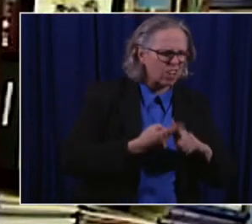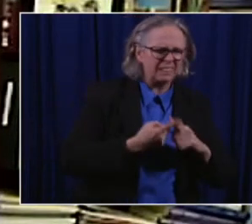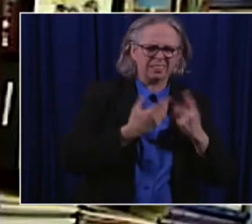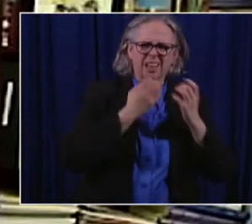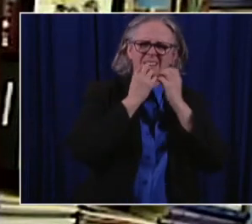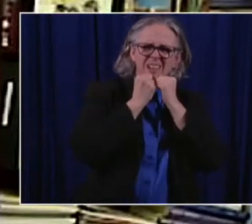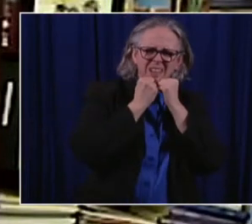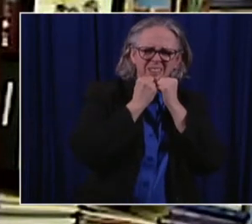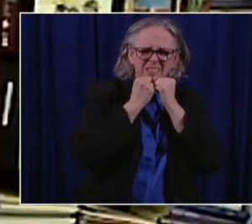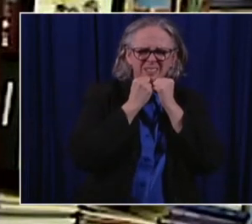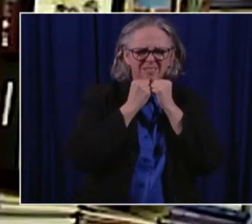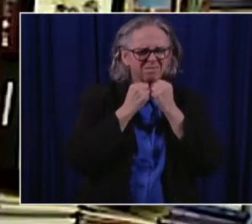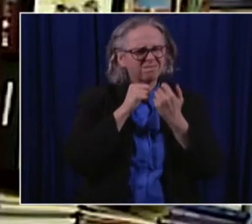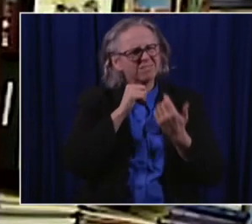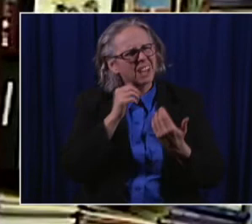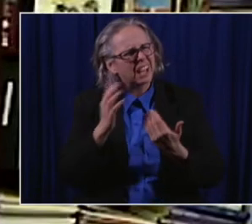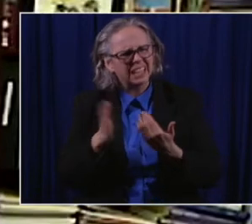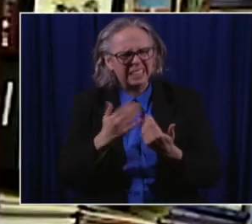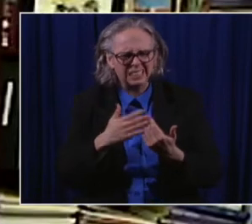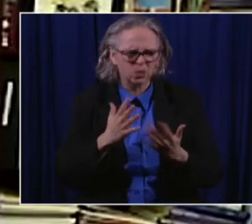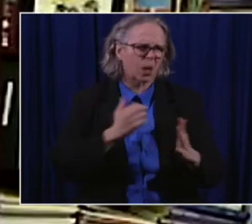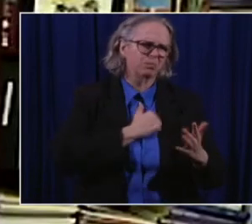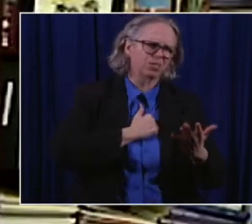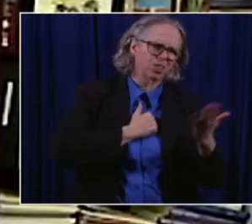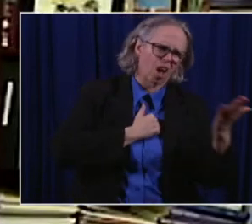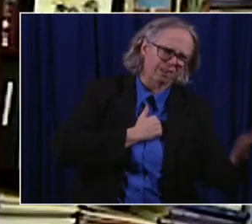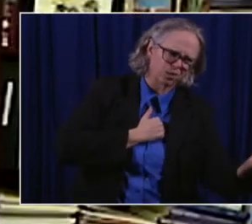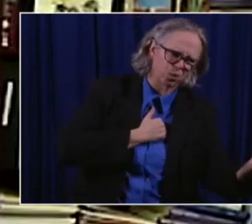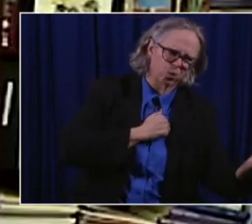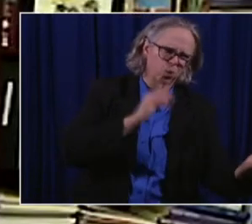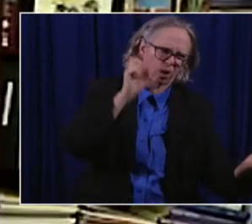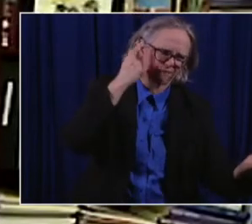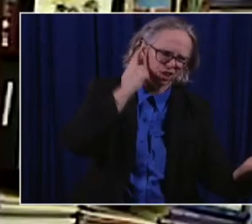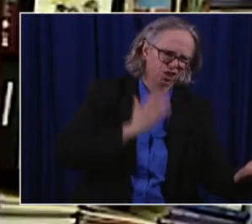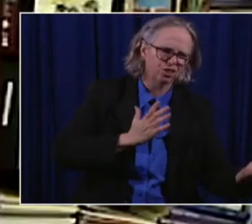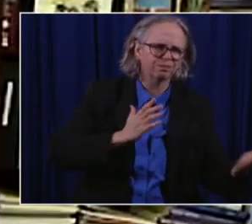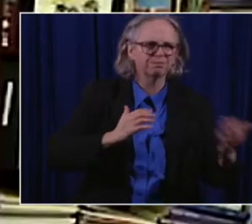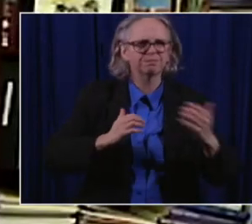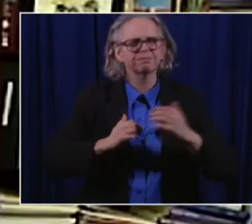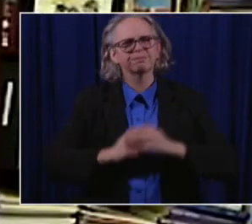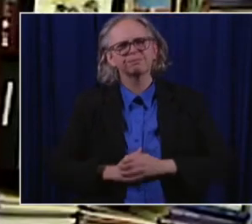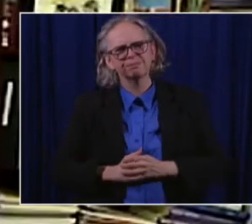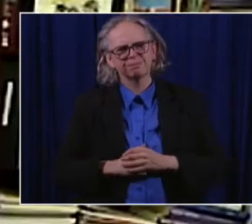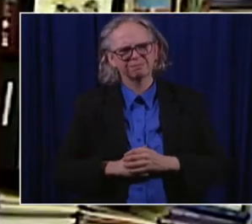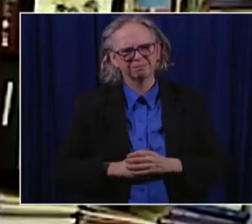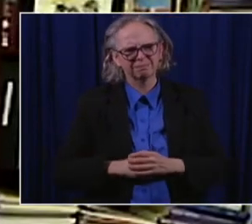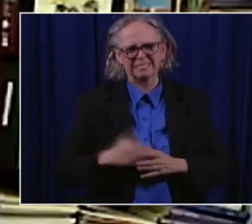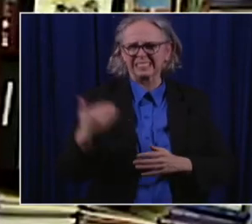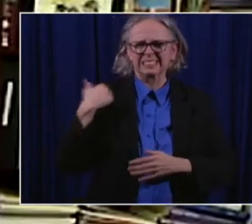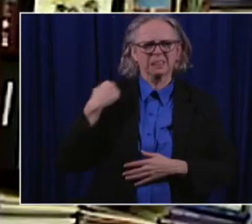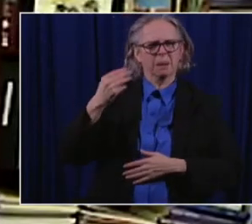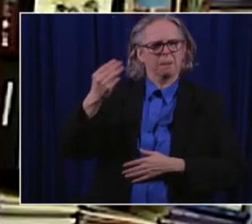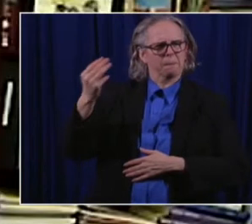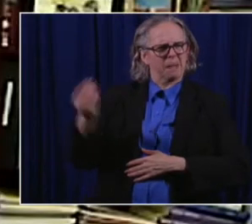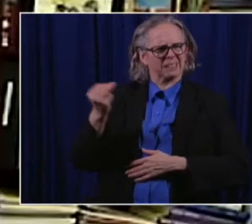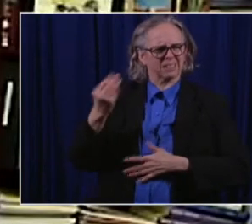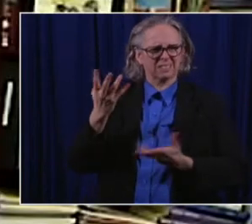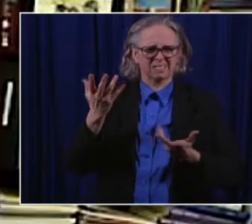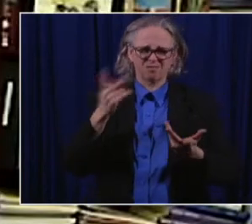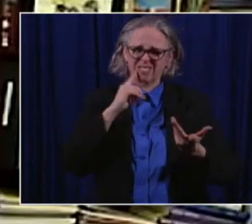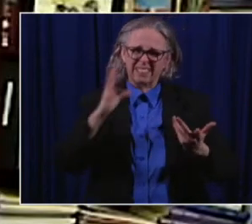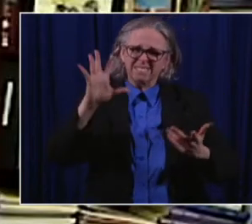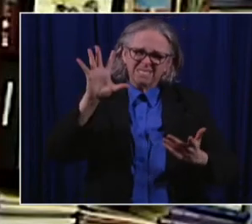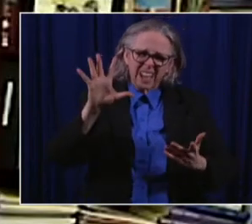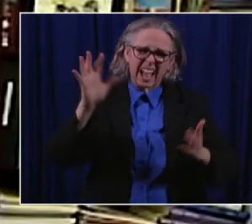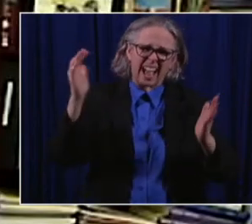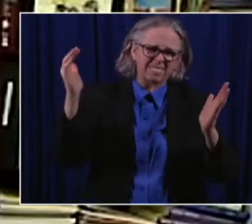any easier. So I'm really sorry for your loss. As we discussed on Monday, we crossed 5,000 COVID patients in